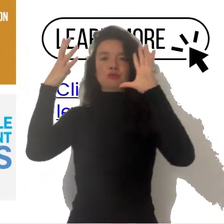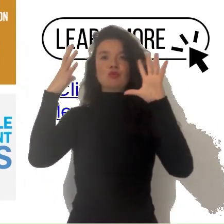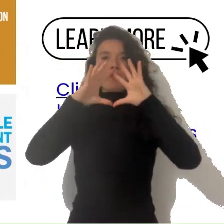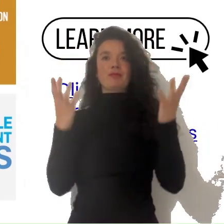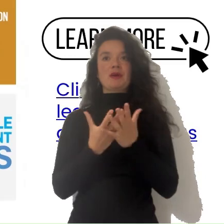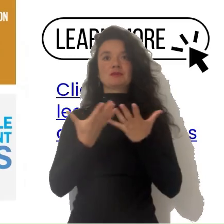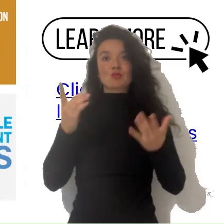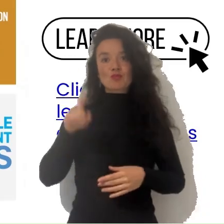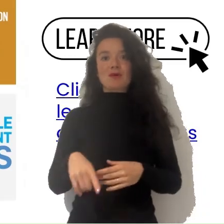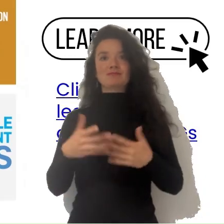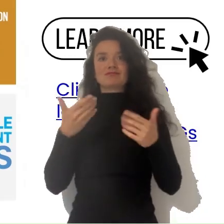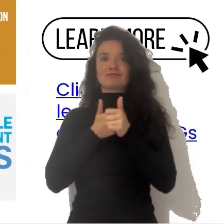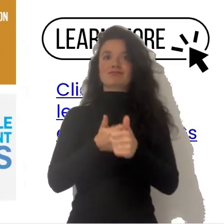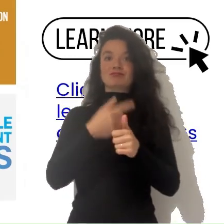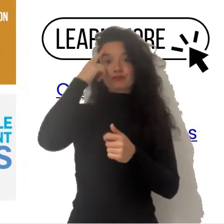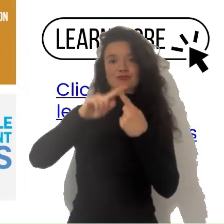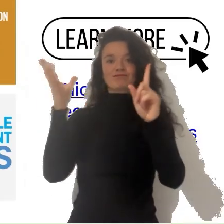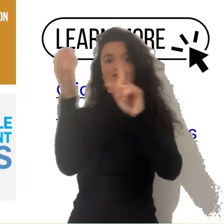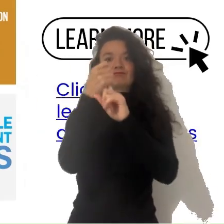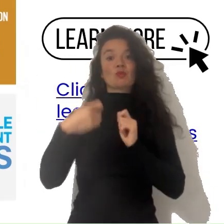equality. So it's an overall